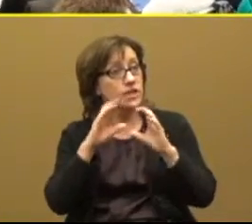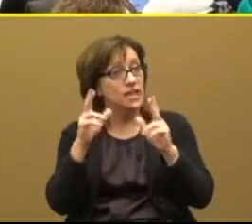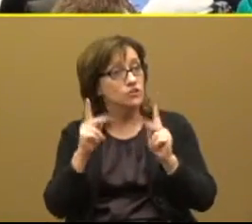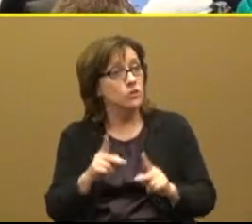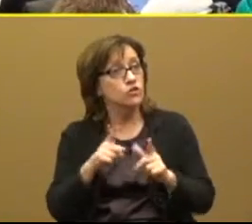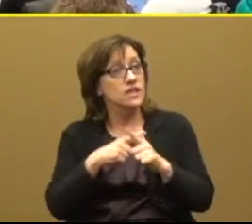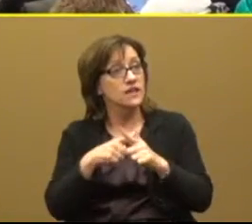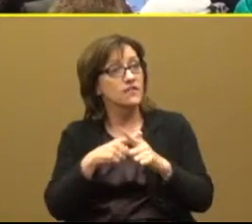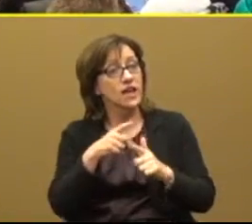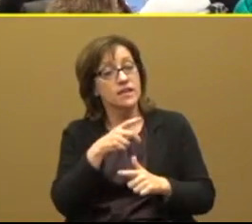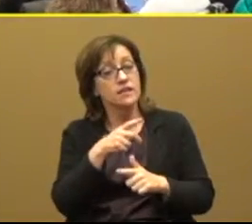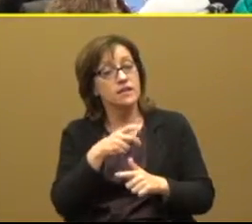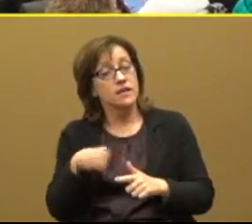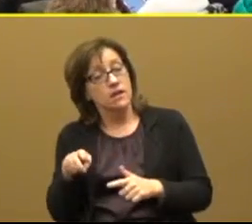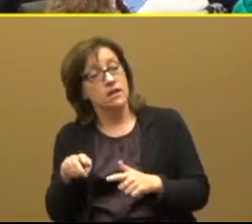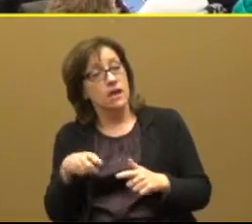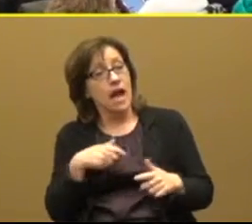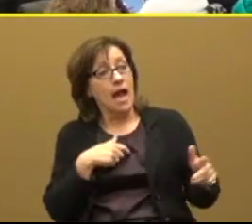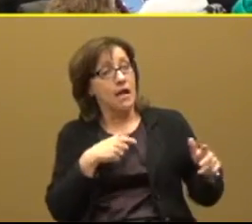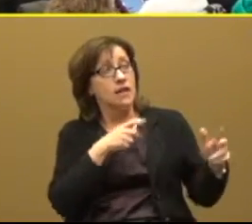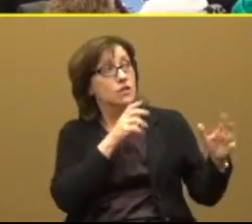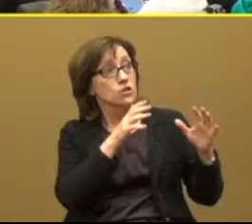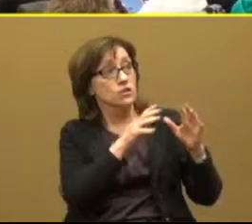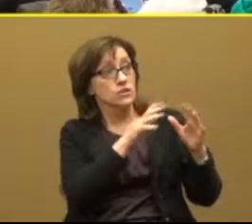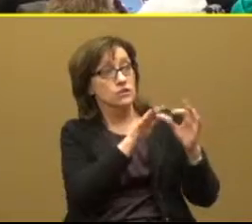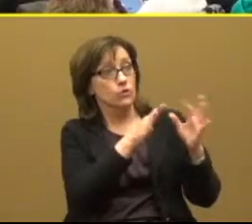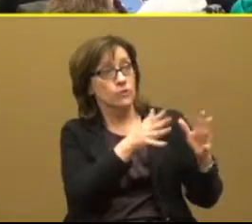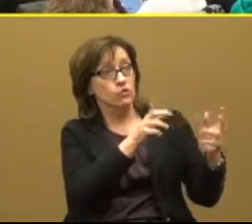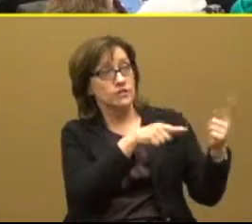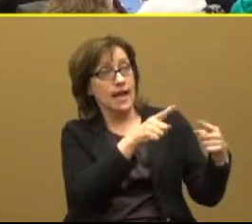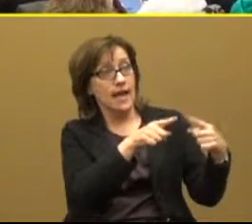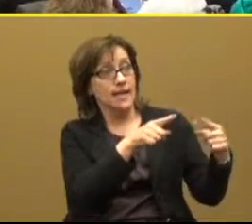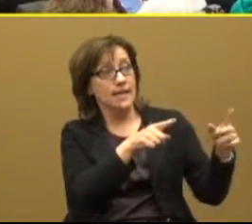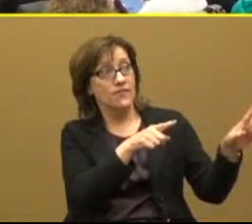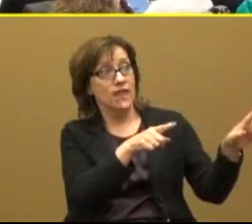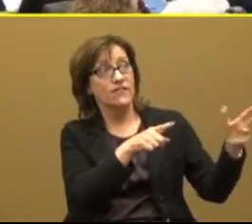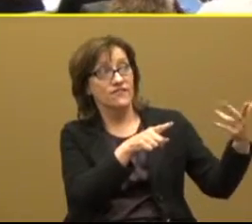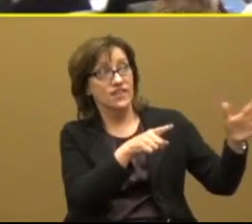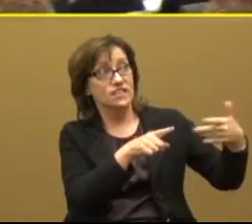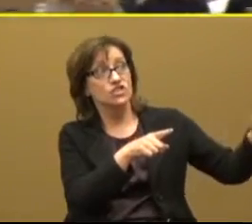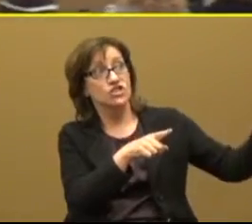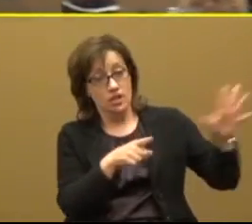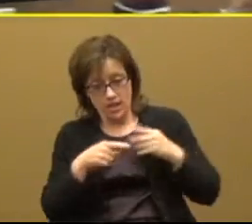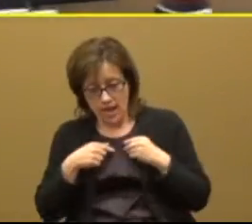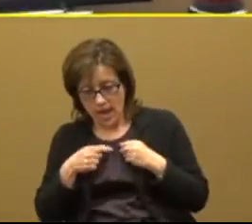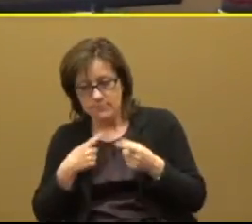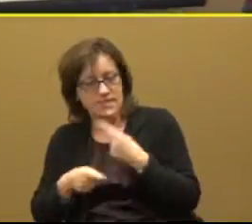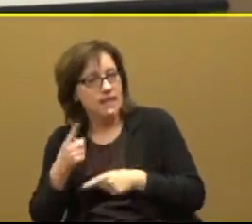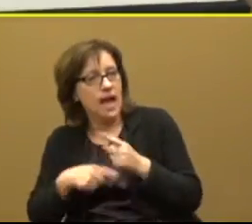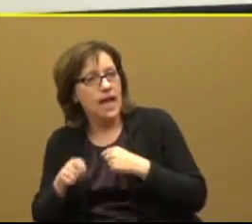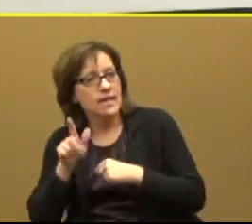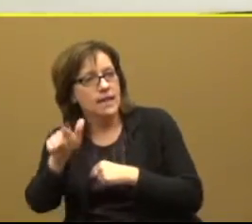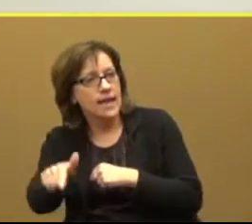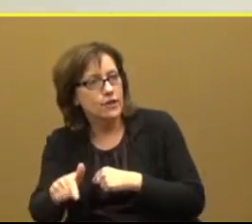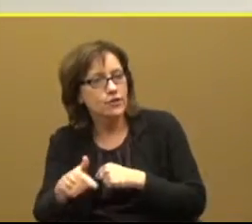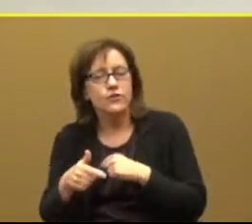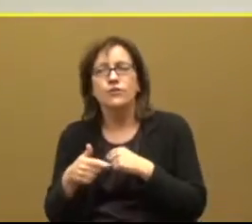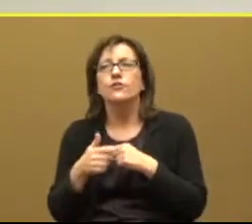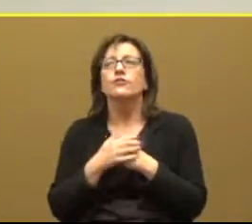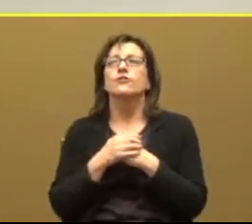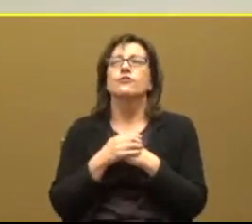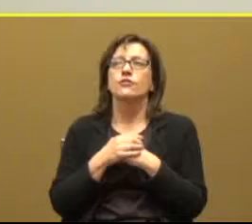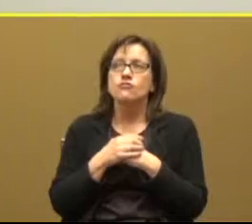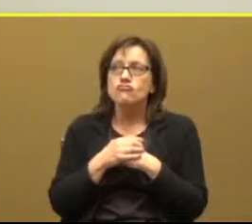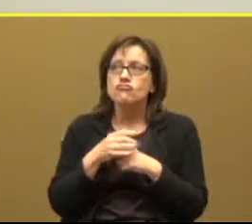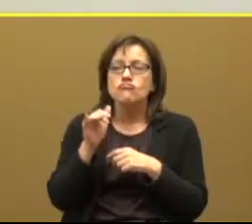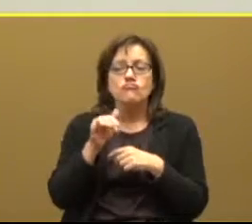transfer it to yourself later? So, yeah. So the question is, if you have an interpreter in your room, could you have the